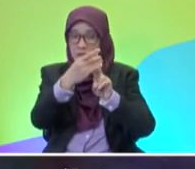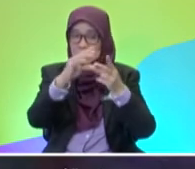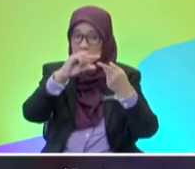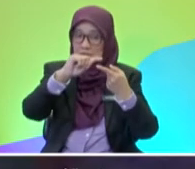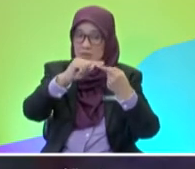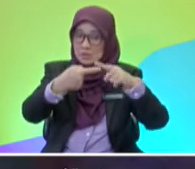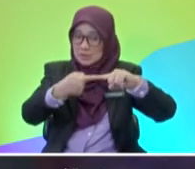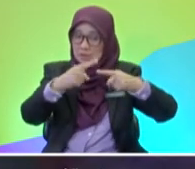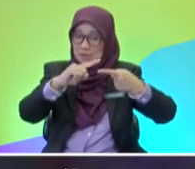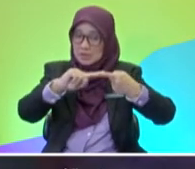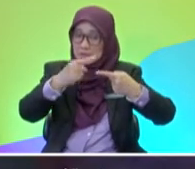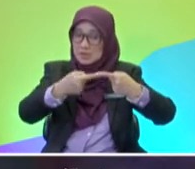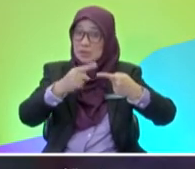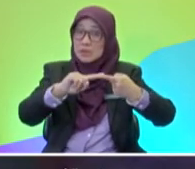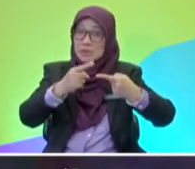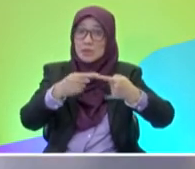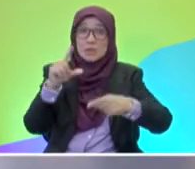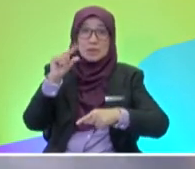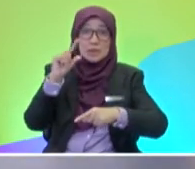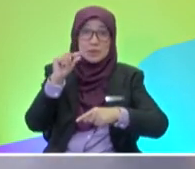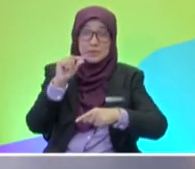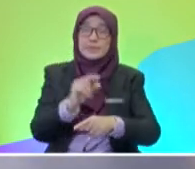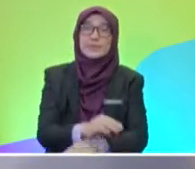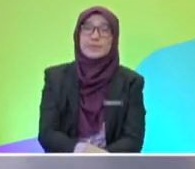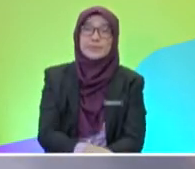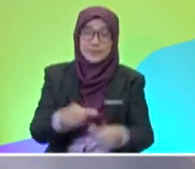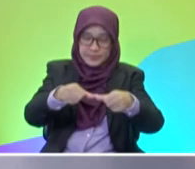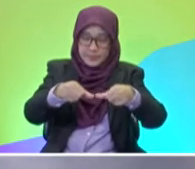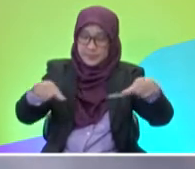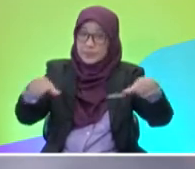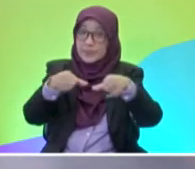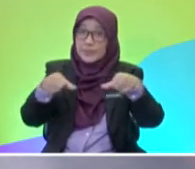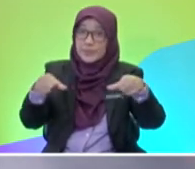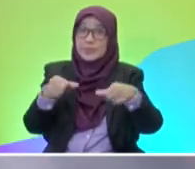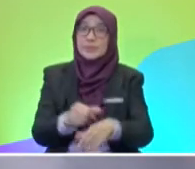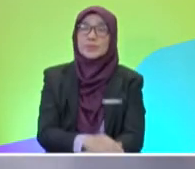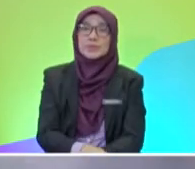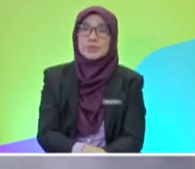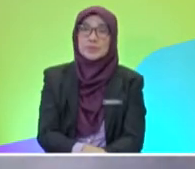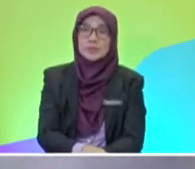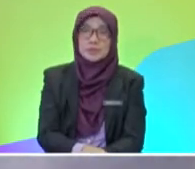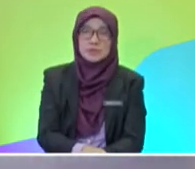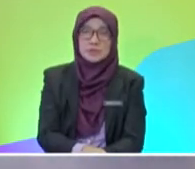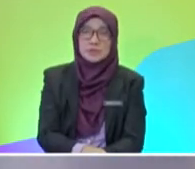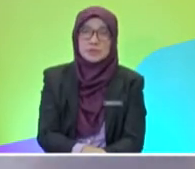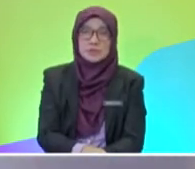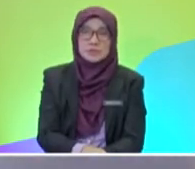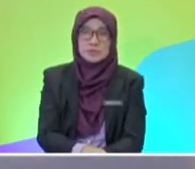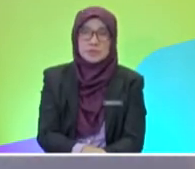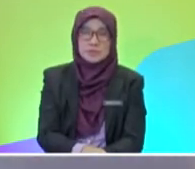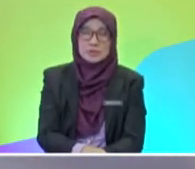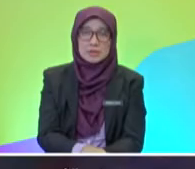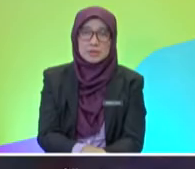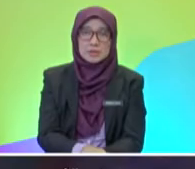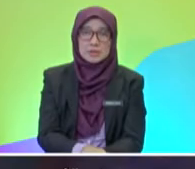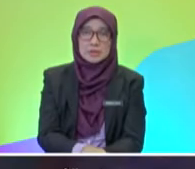here. Okay, very good. So you can use double-sided tape where, I think, how do we paste this on, Teacher Rahma? At the back of the, at